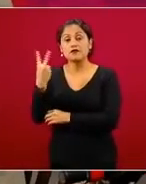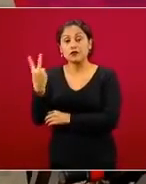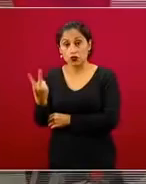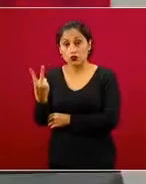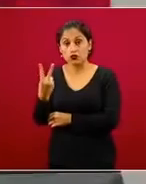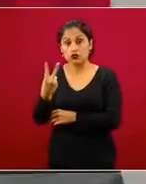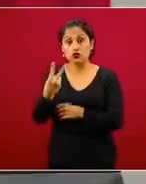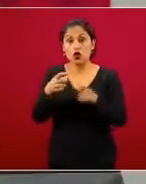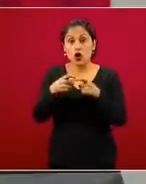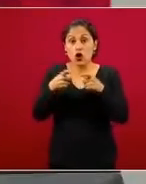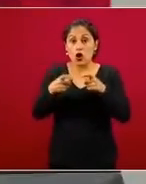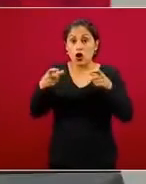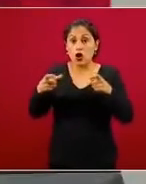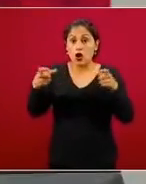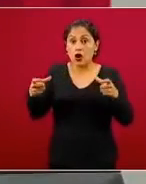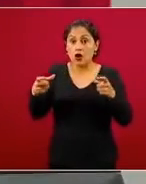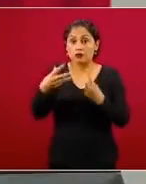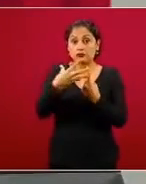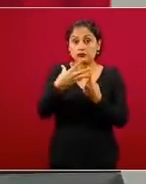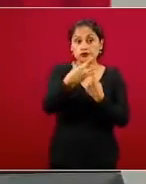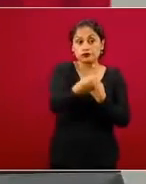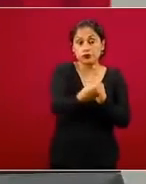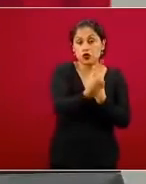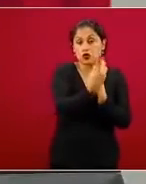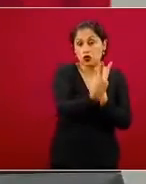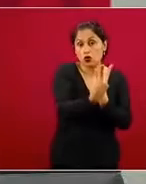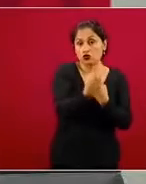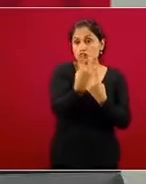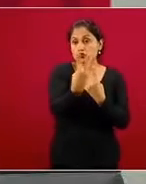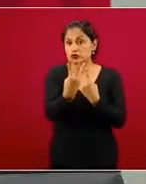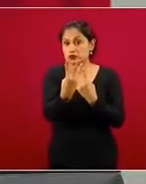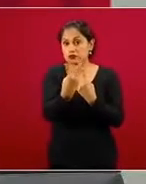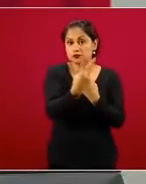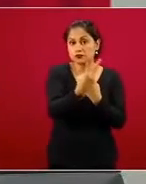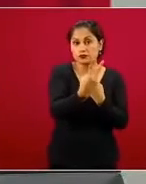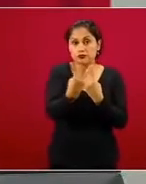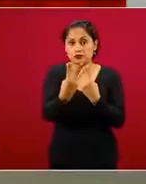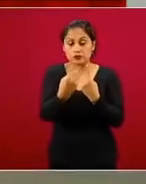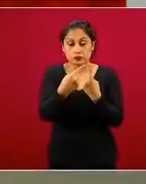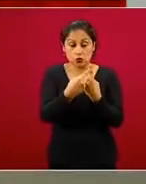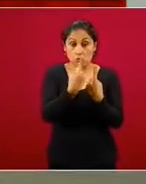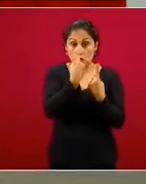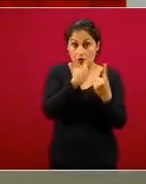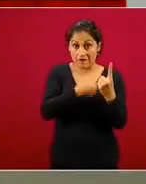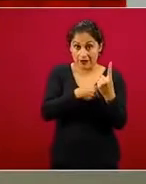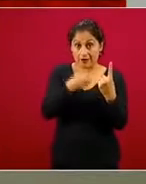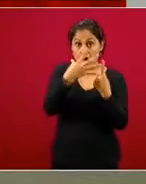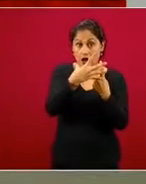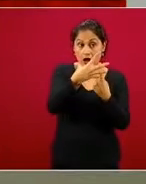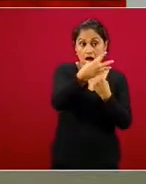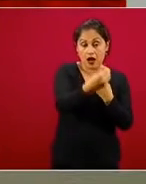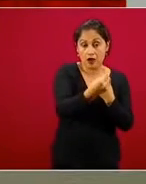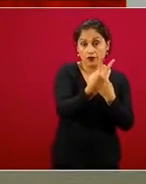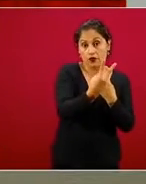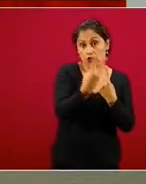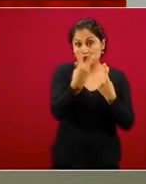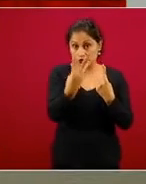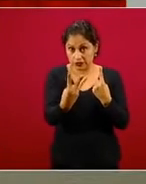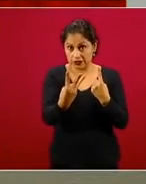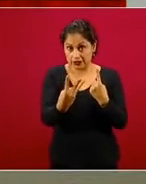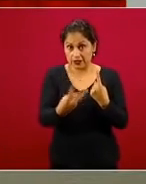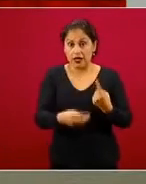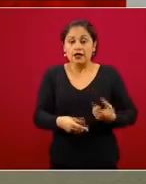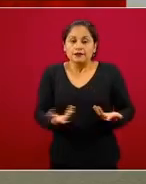people. Or SARS, or the new coronavirus SARS-CoV-2, most probably